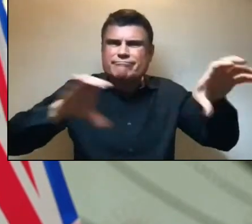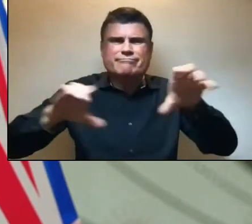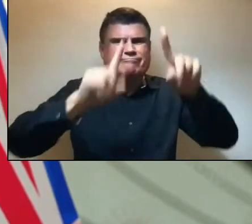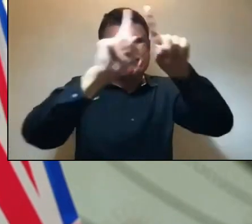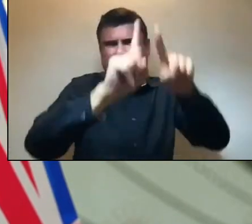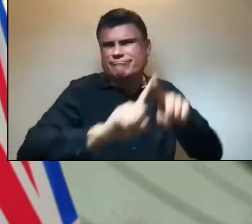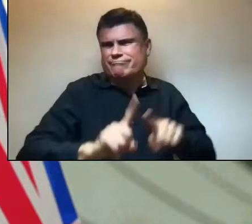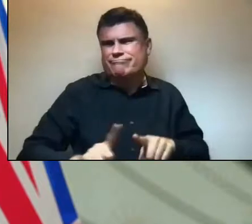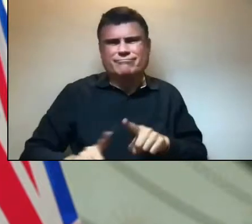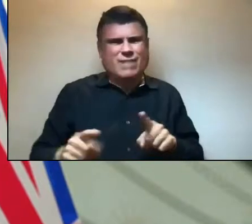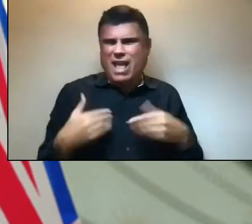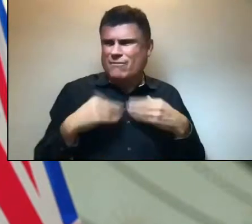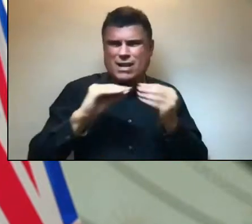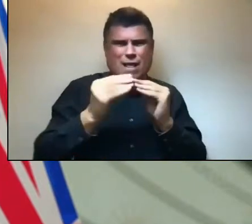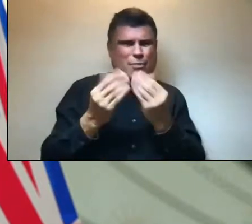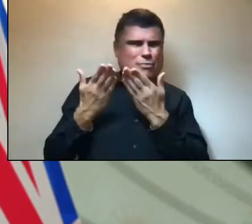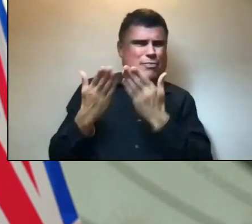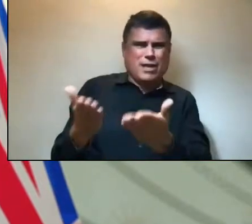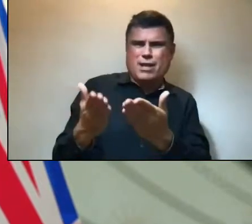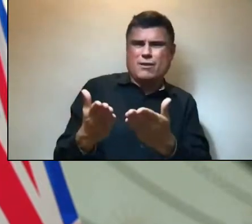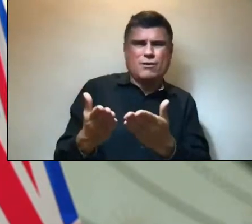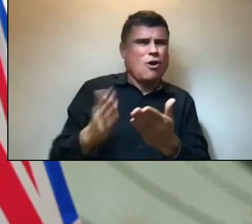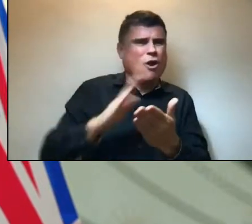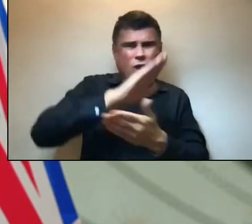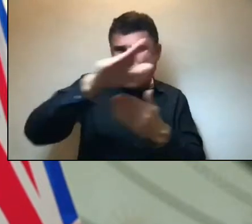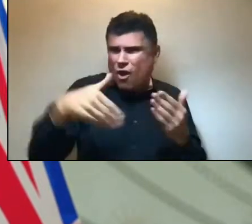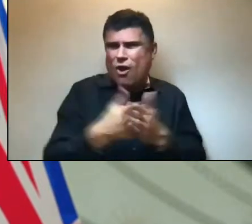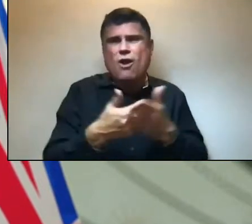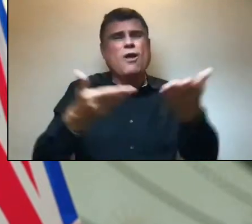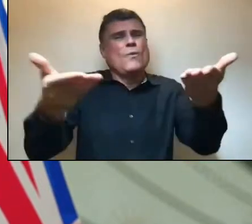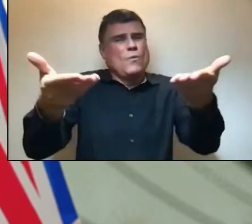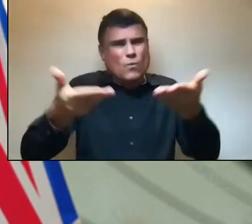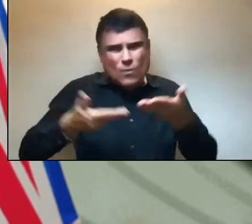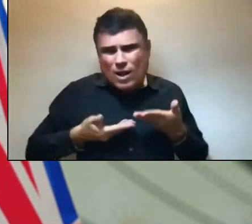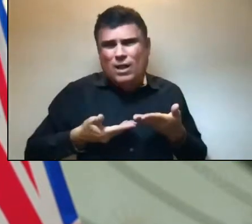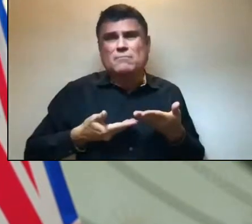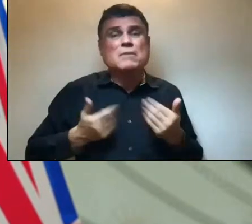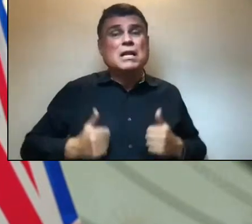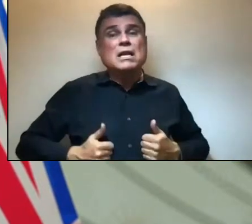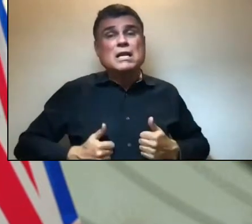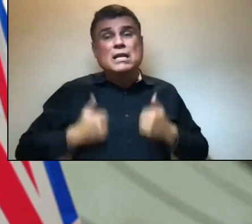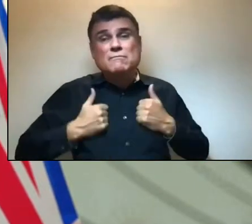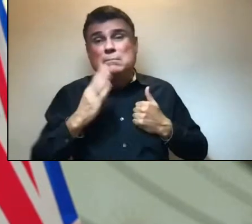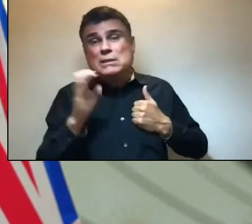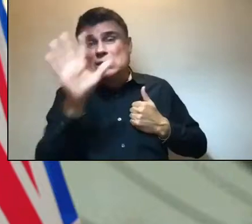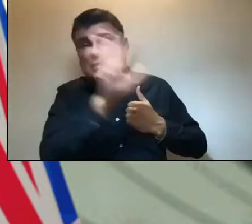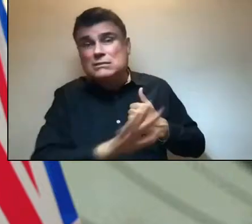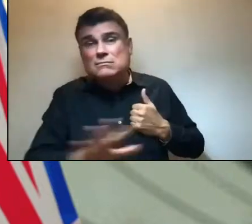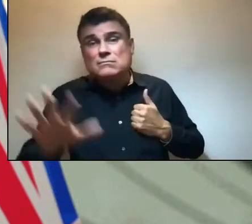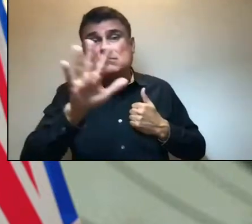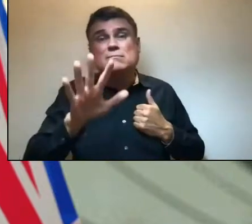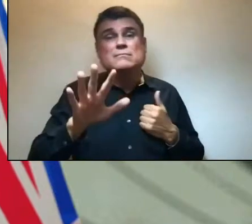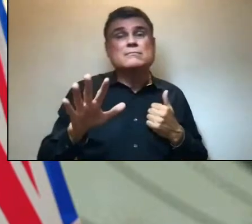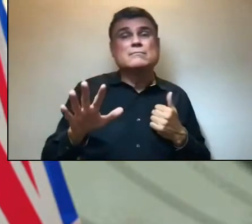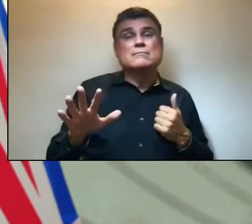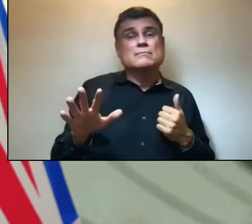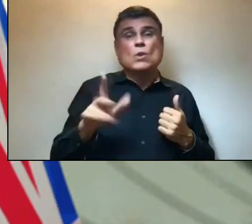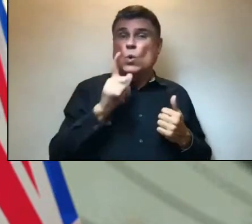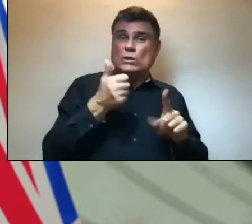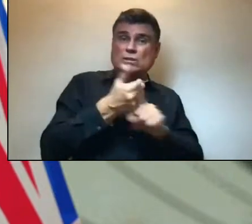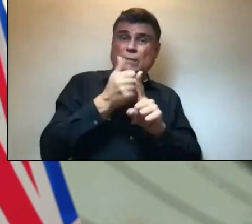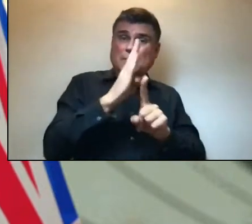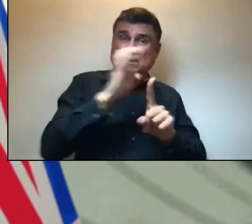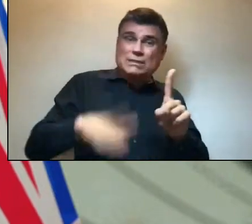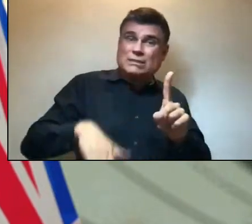everybody's welcome, whether they're residents of BC or not, whatever their circumstance. If they're in BC, they're